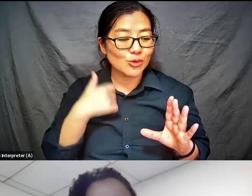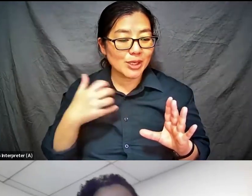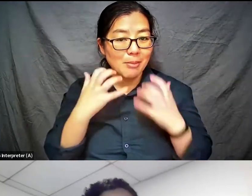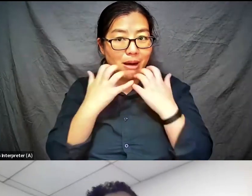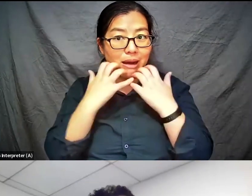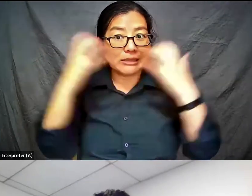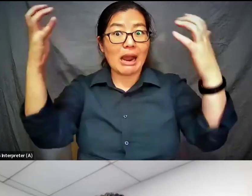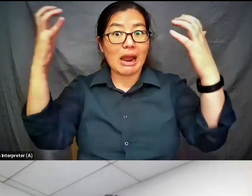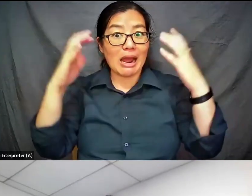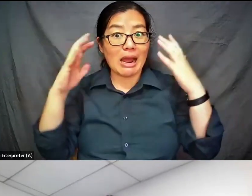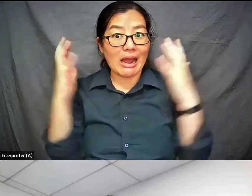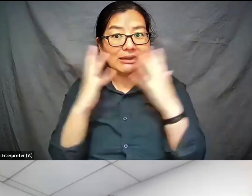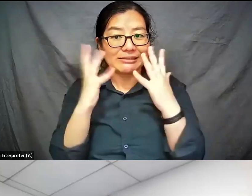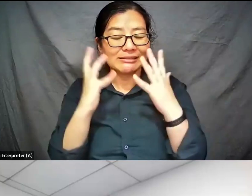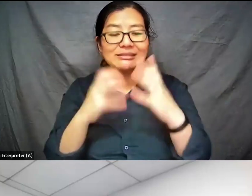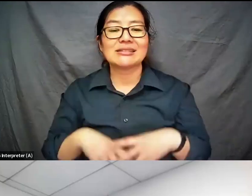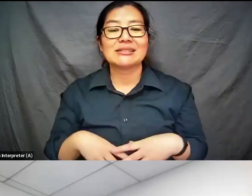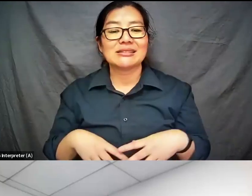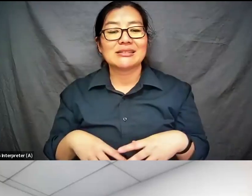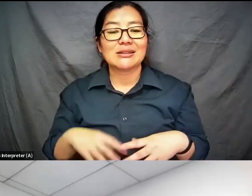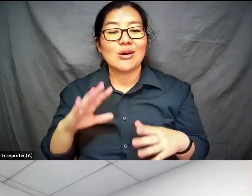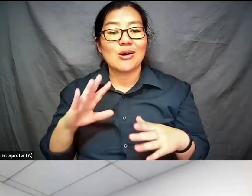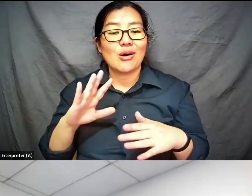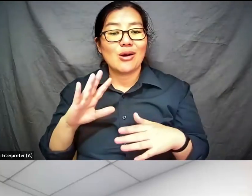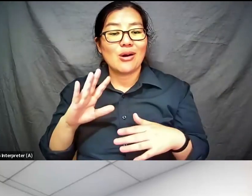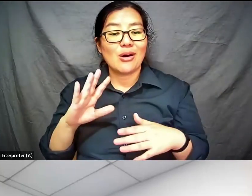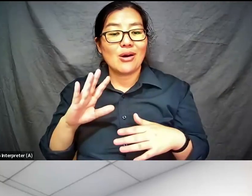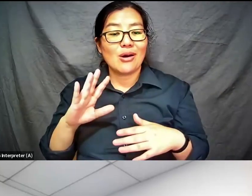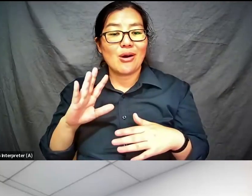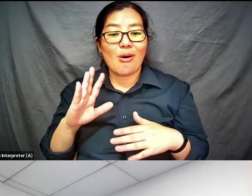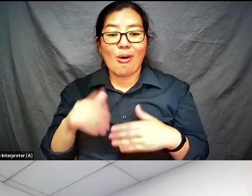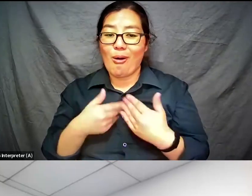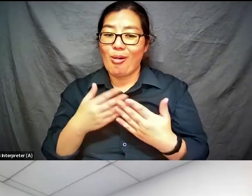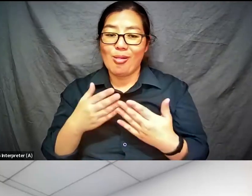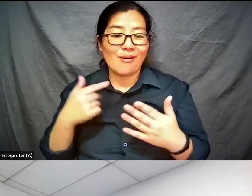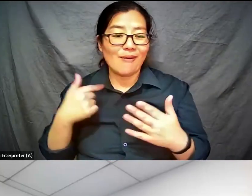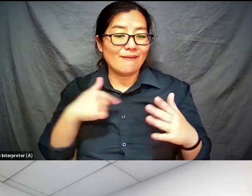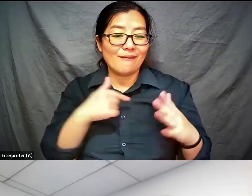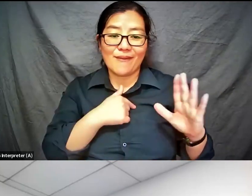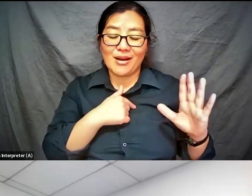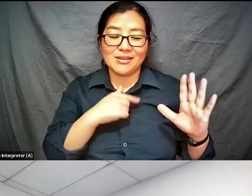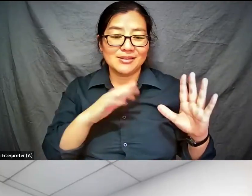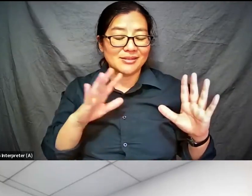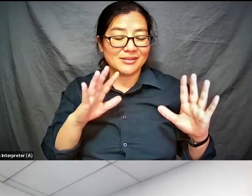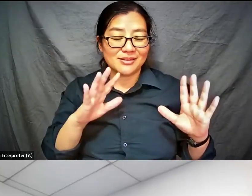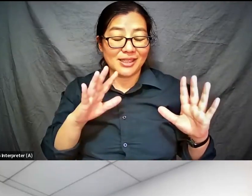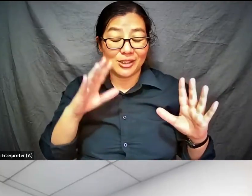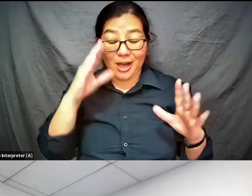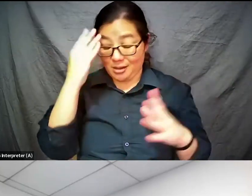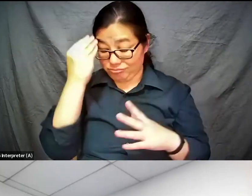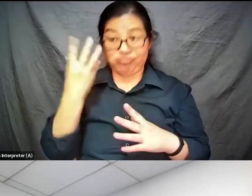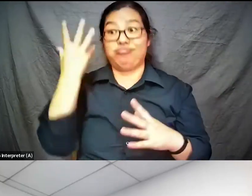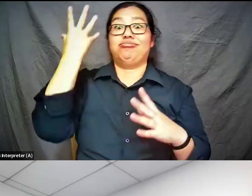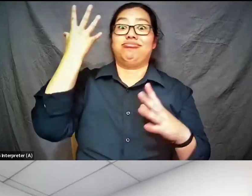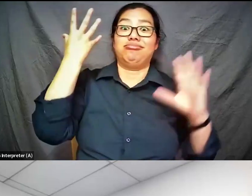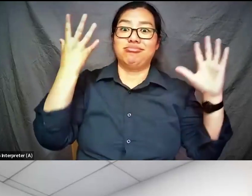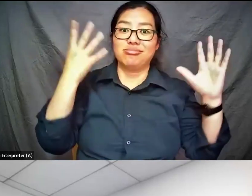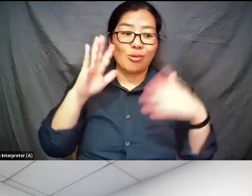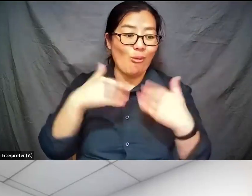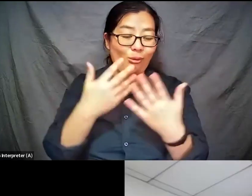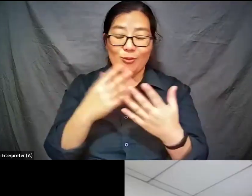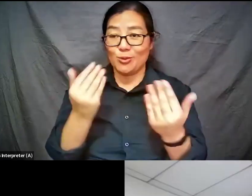beginning of more synergy in the future between these two projects, because I feel like they're like mirrors of each other. And